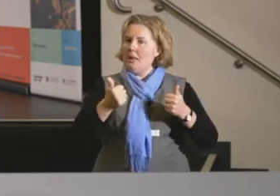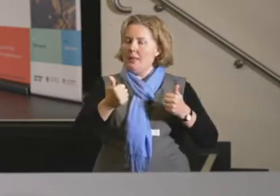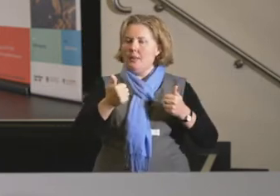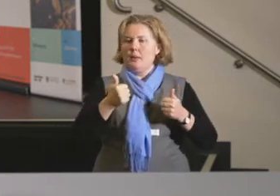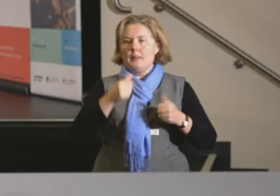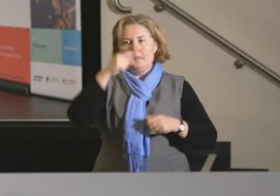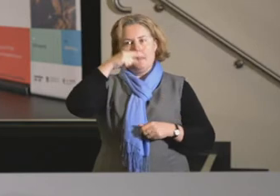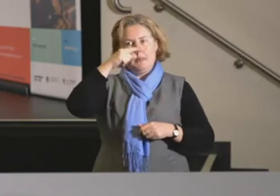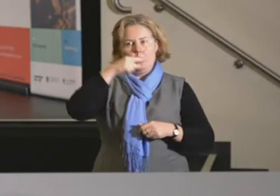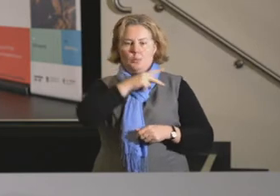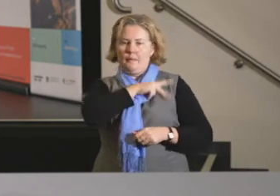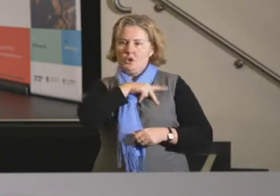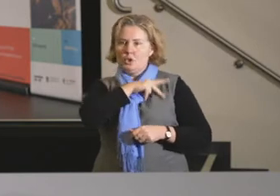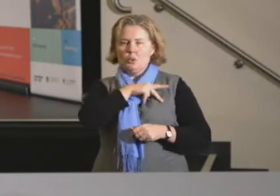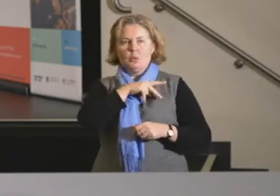people are the same.